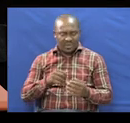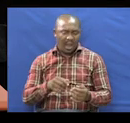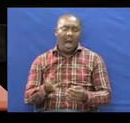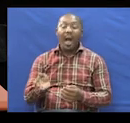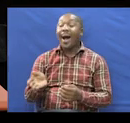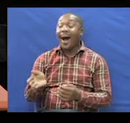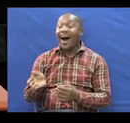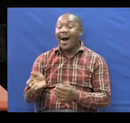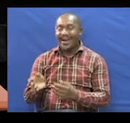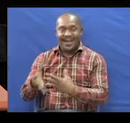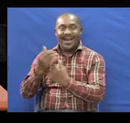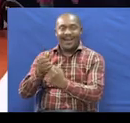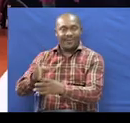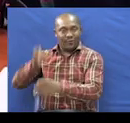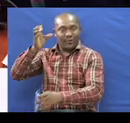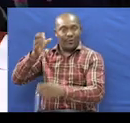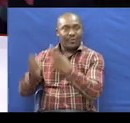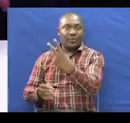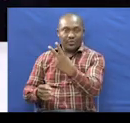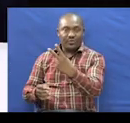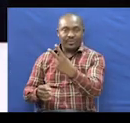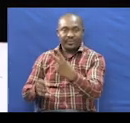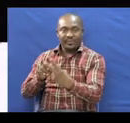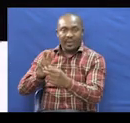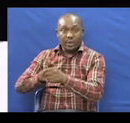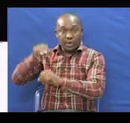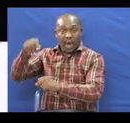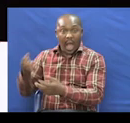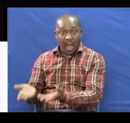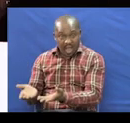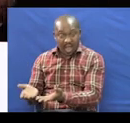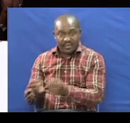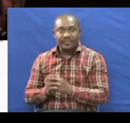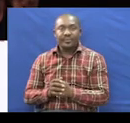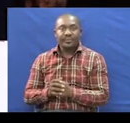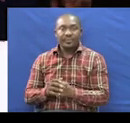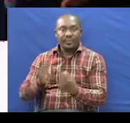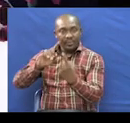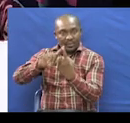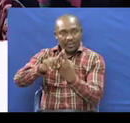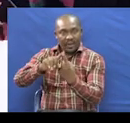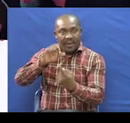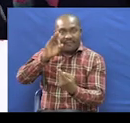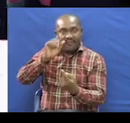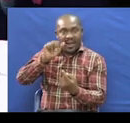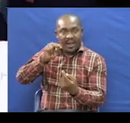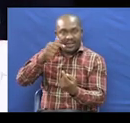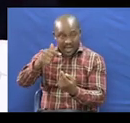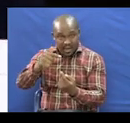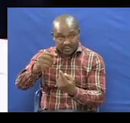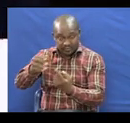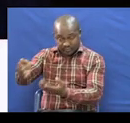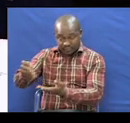Here I have two bottles of soda. I have Fanta, so I can